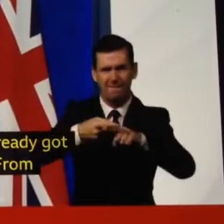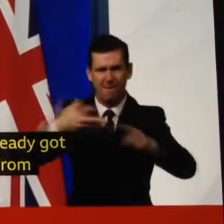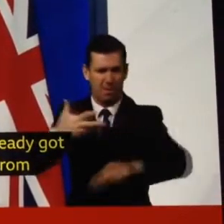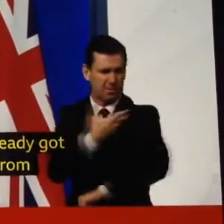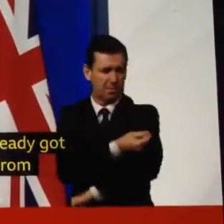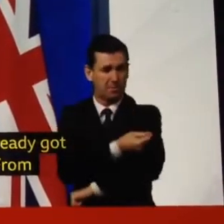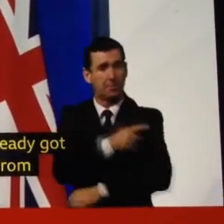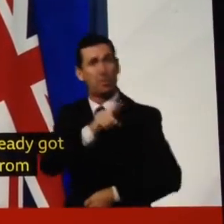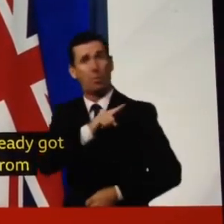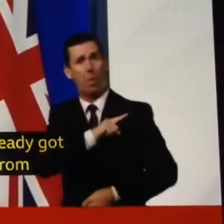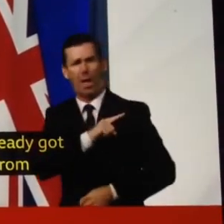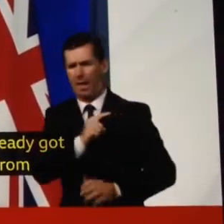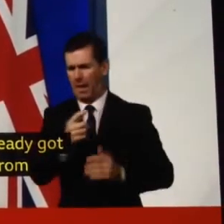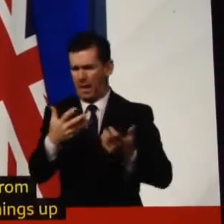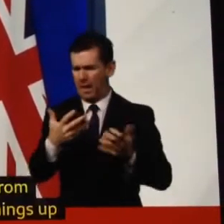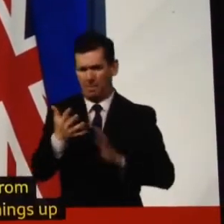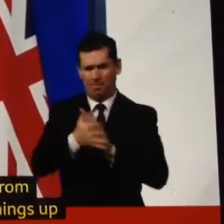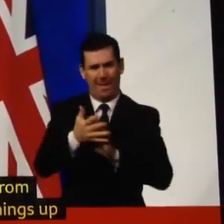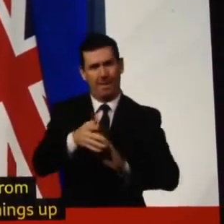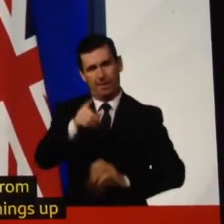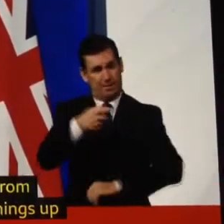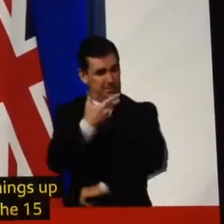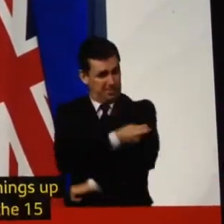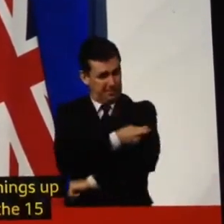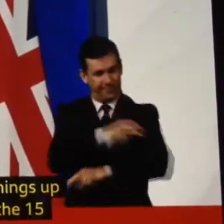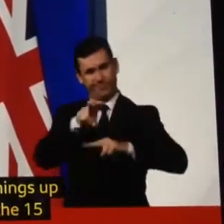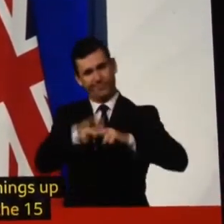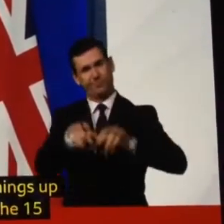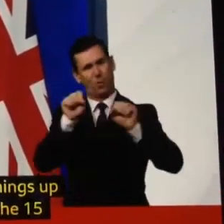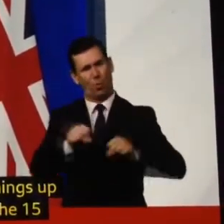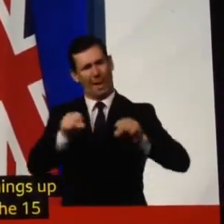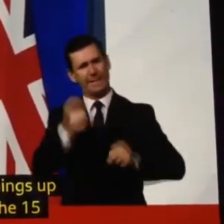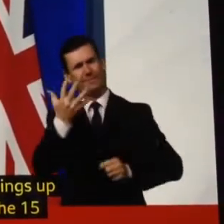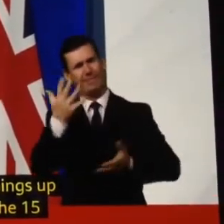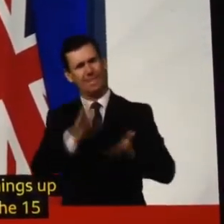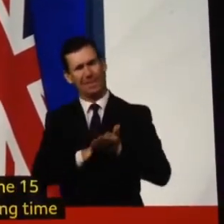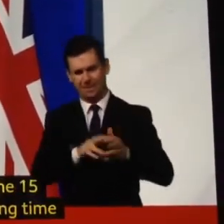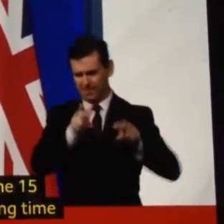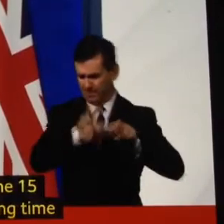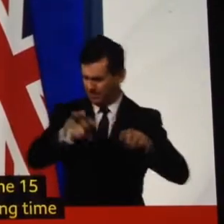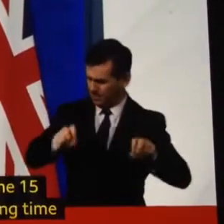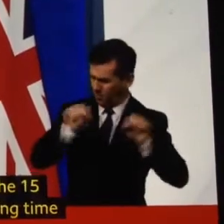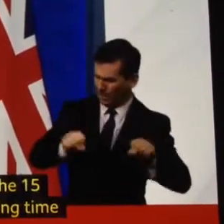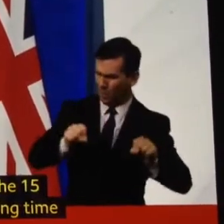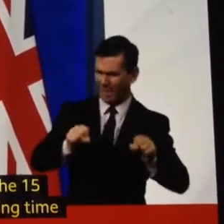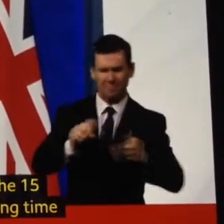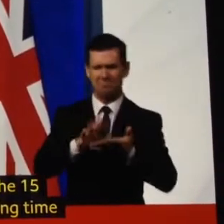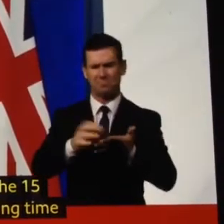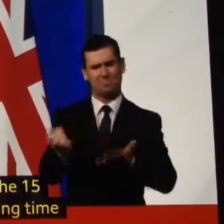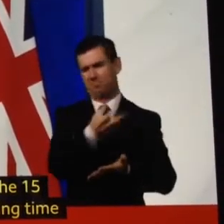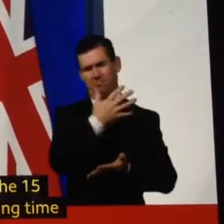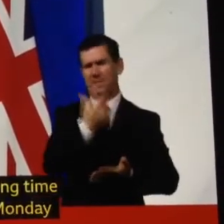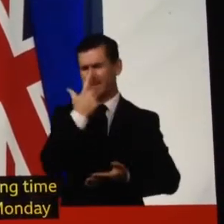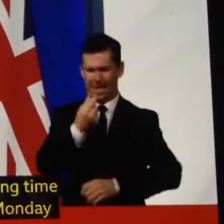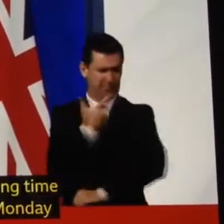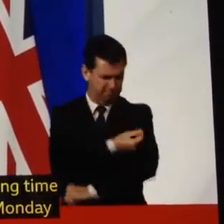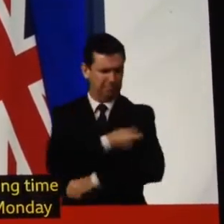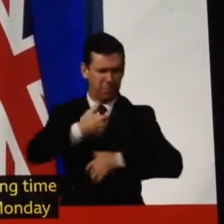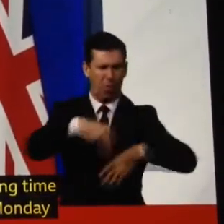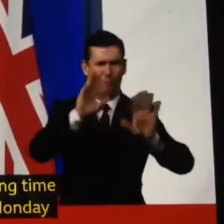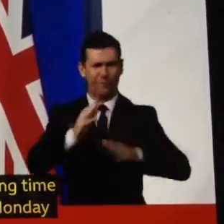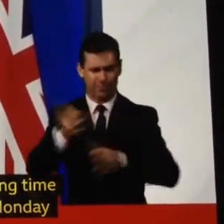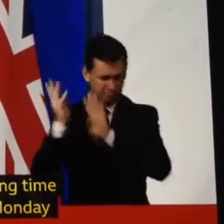waiting time. And while we're at it, from Monday, 12 to 15-year-olds can book in for a second jab. And